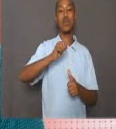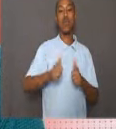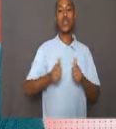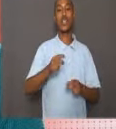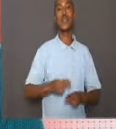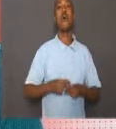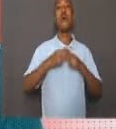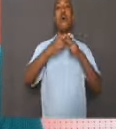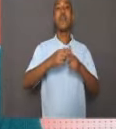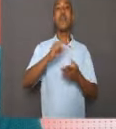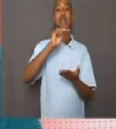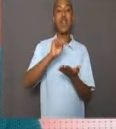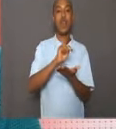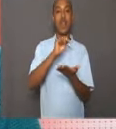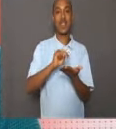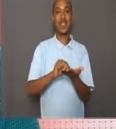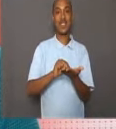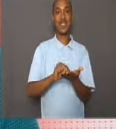called the nucleus.